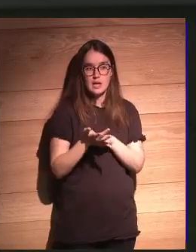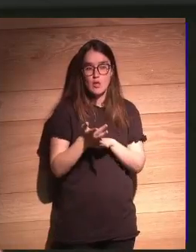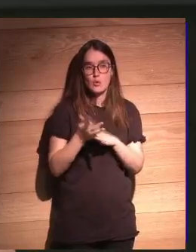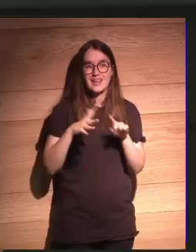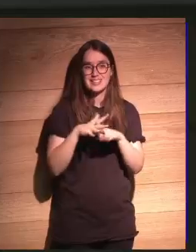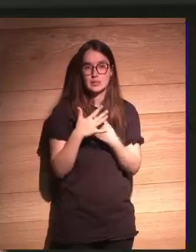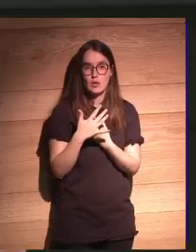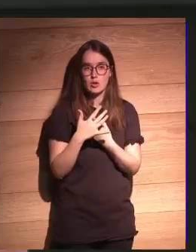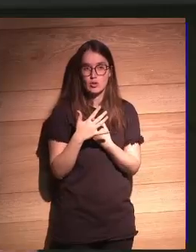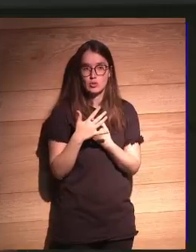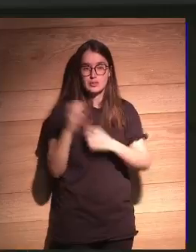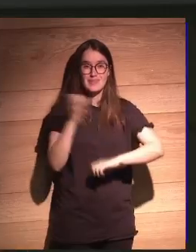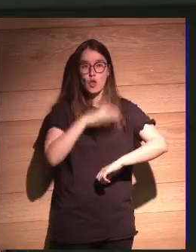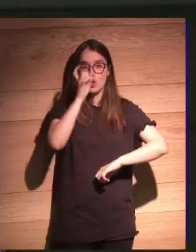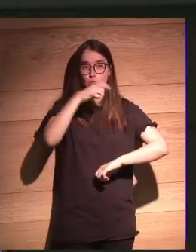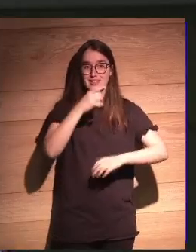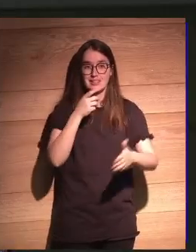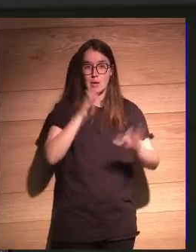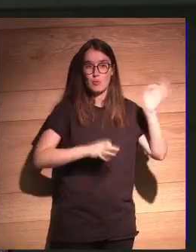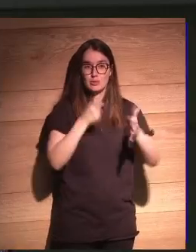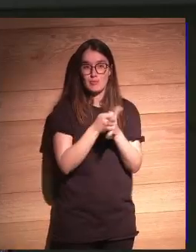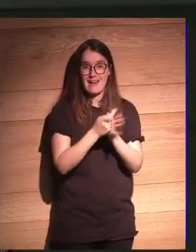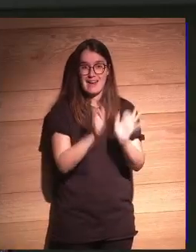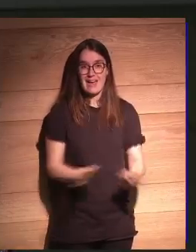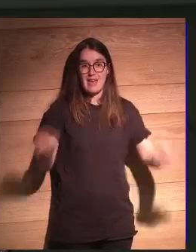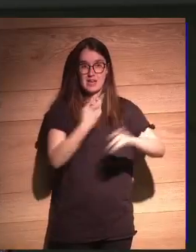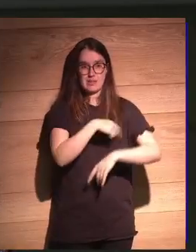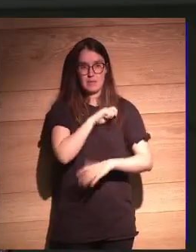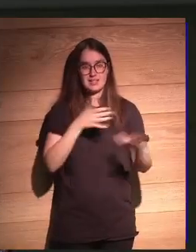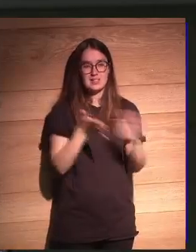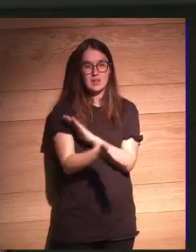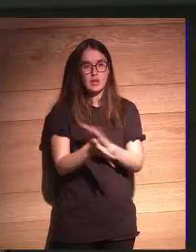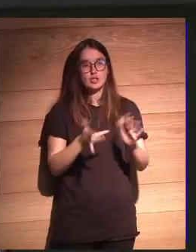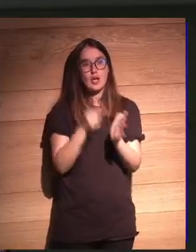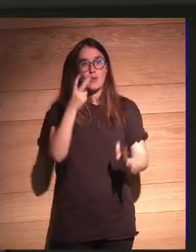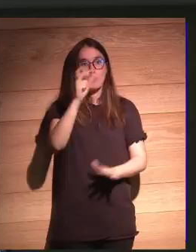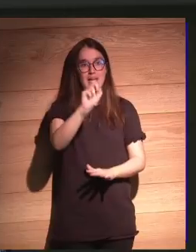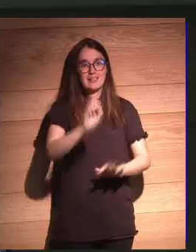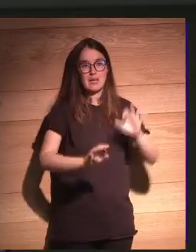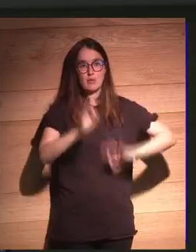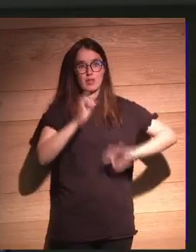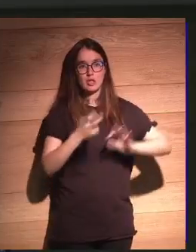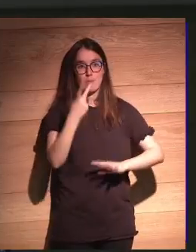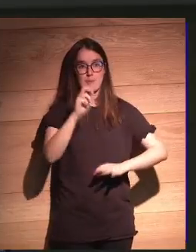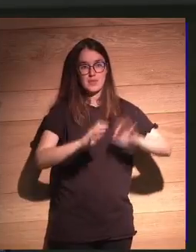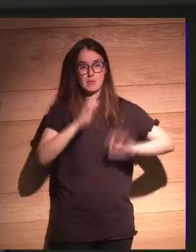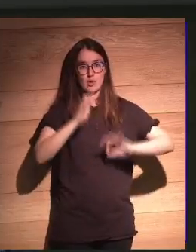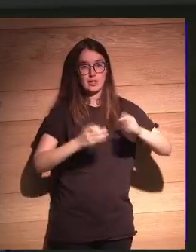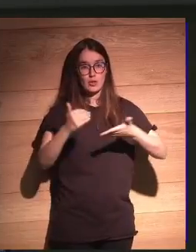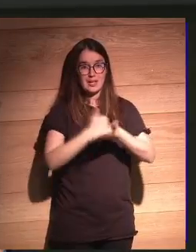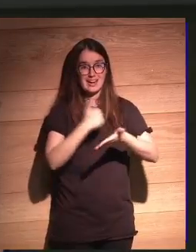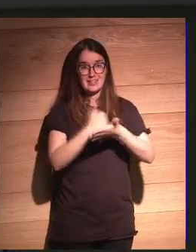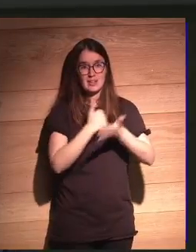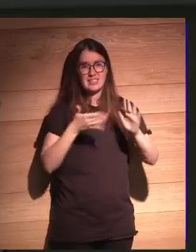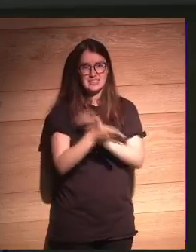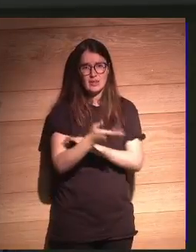They were generating a situation where vulture funds were no longer going to pay taxes in these countries. They're going to have a 20% of